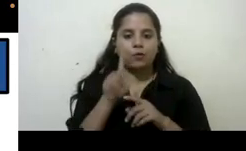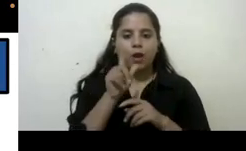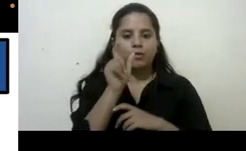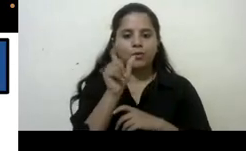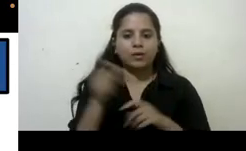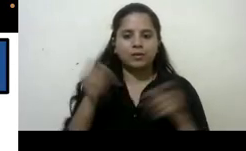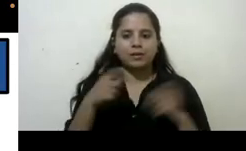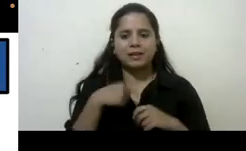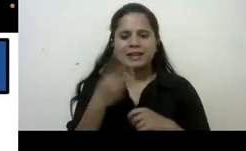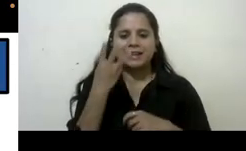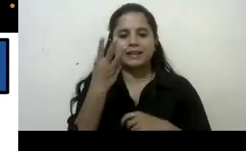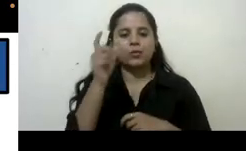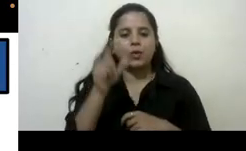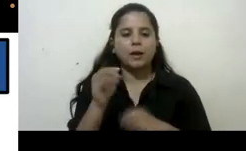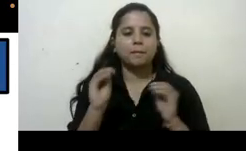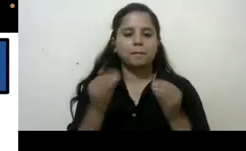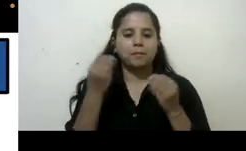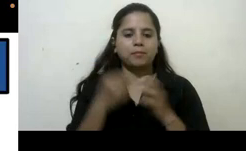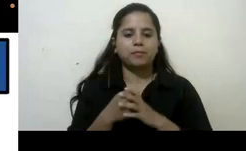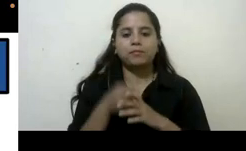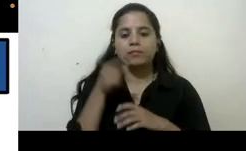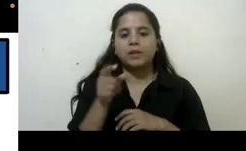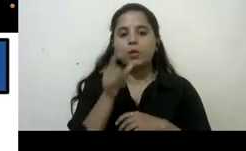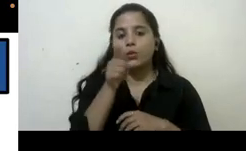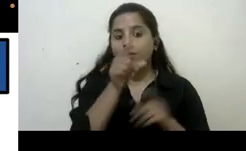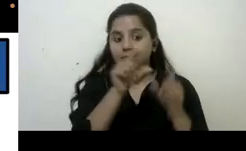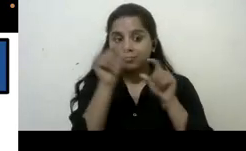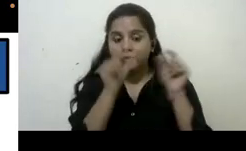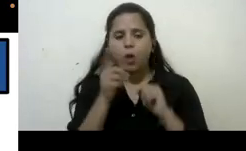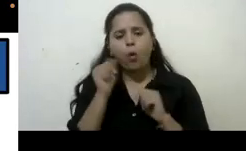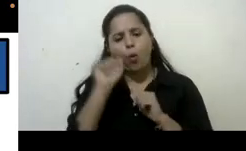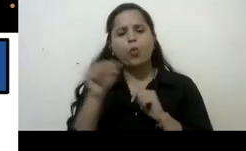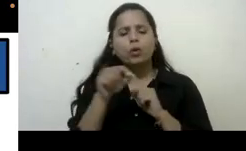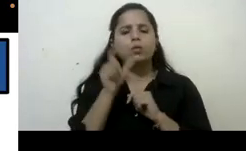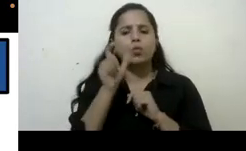will prefer 3 words from the word cloud. Plus you can add your own words as well.